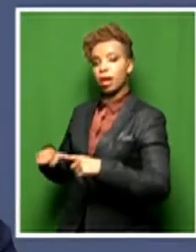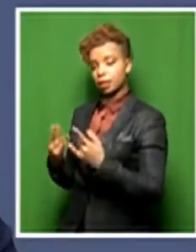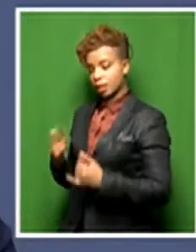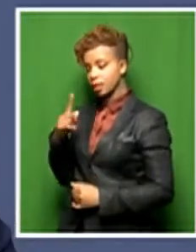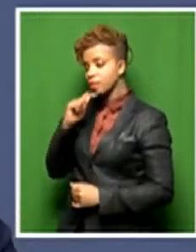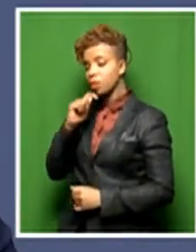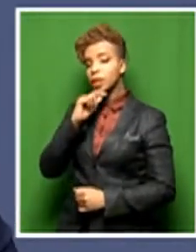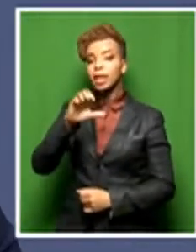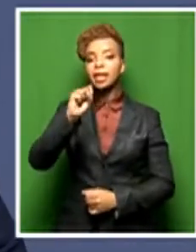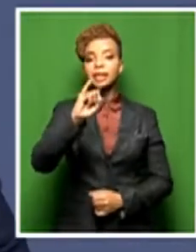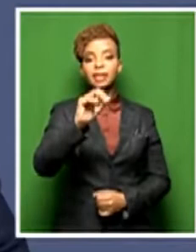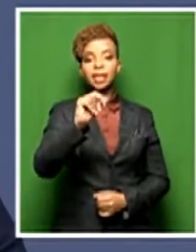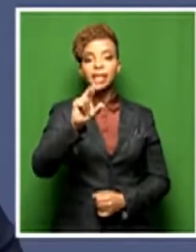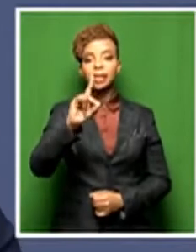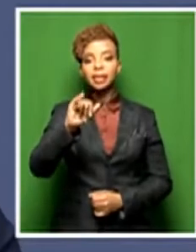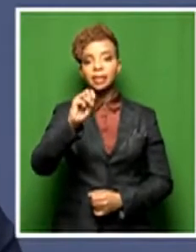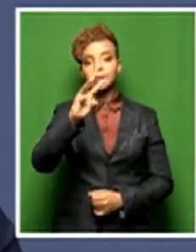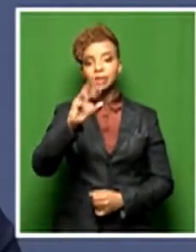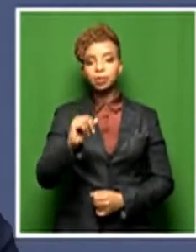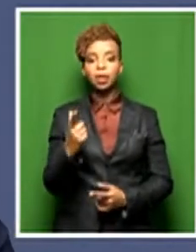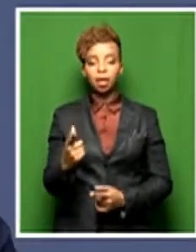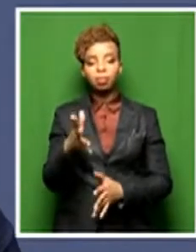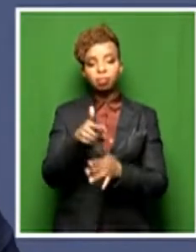Women, talking about that app that you can